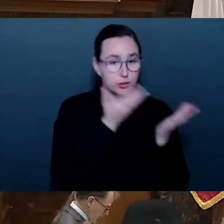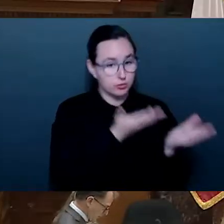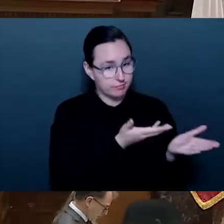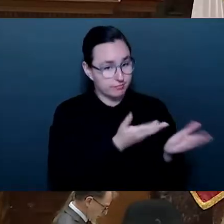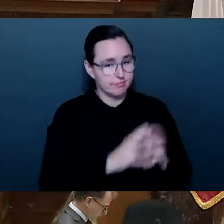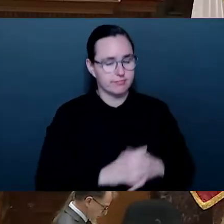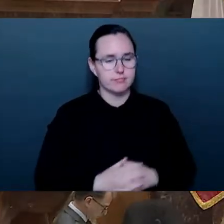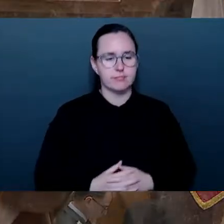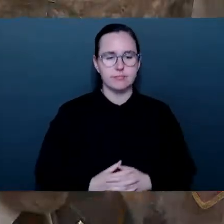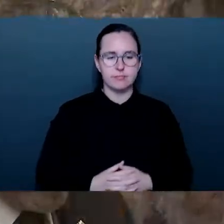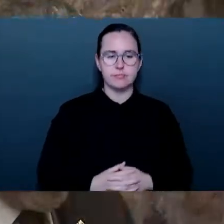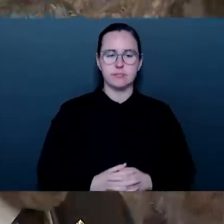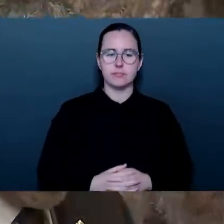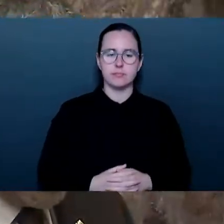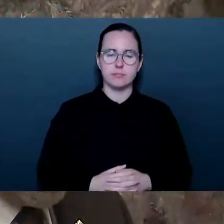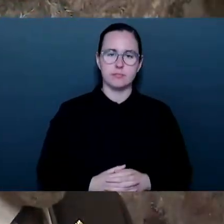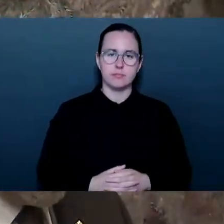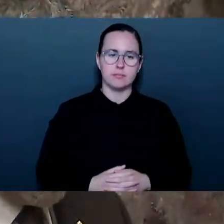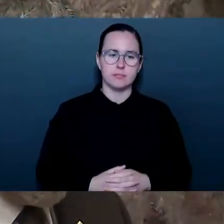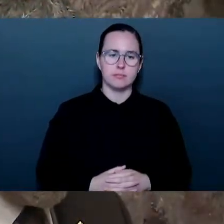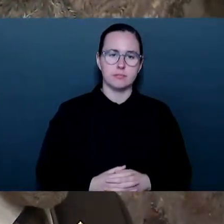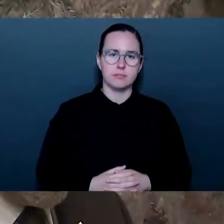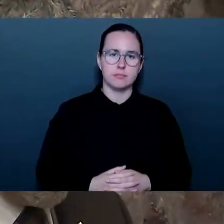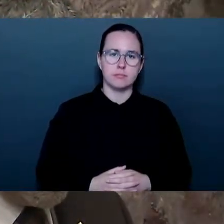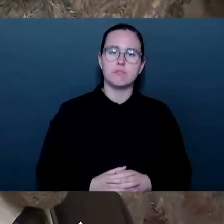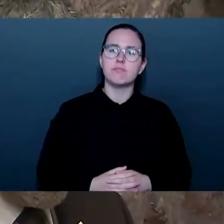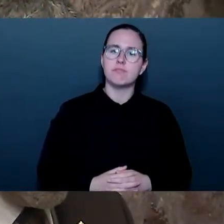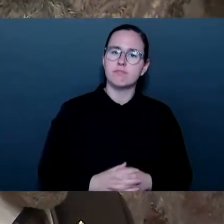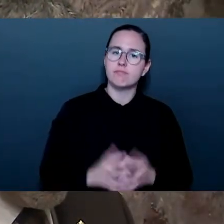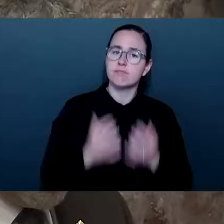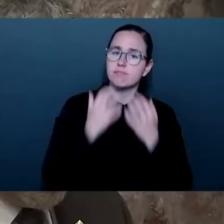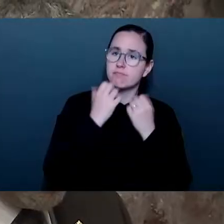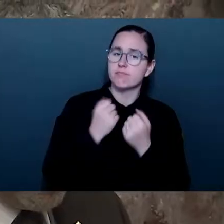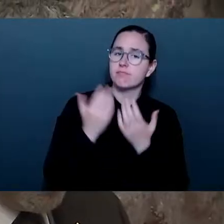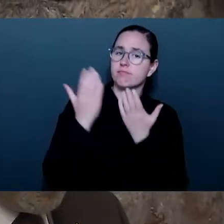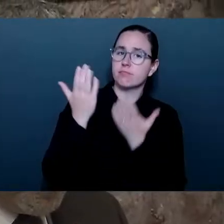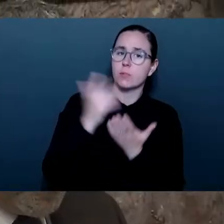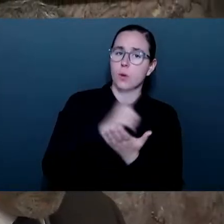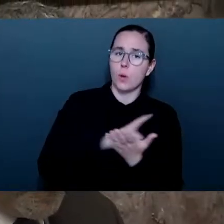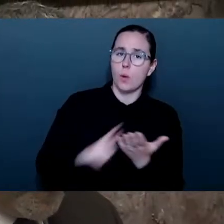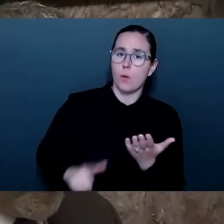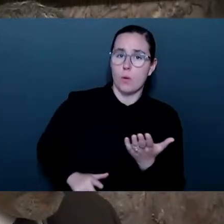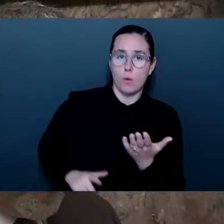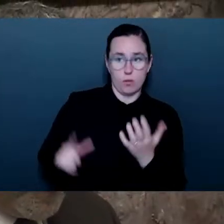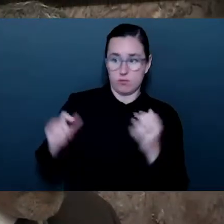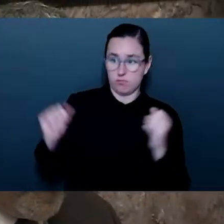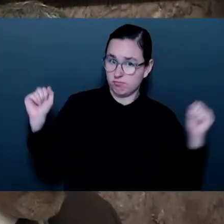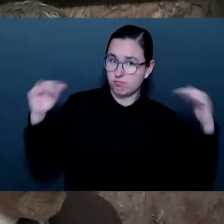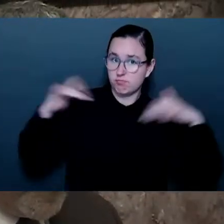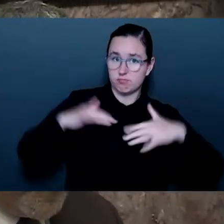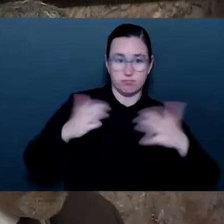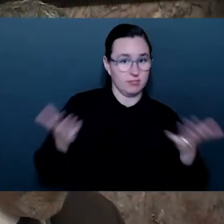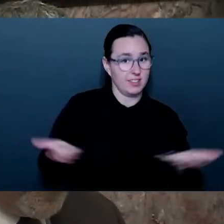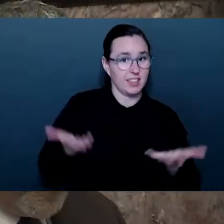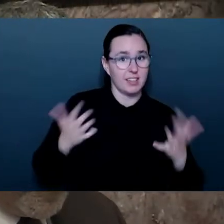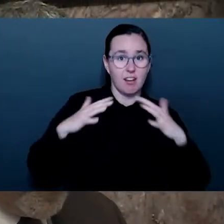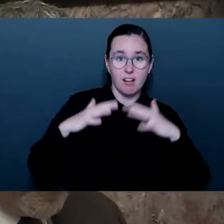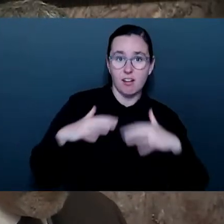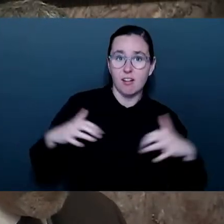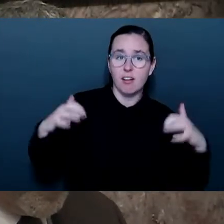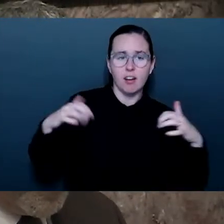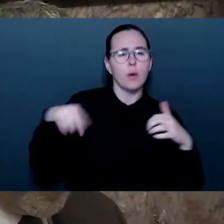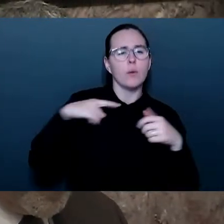Dear Lord, as we gather in this chamber today, we pause in gratitude for the opportunity to serve the people of